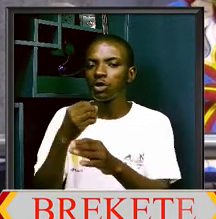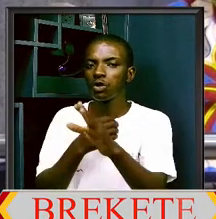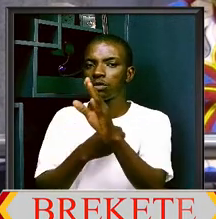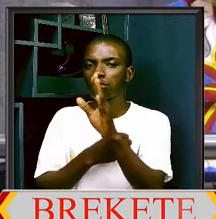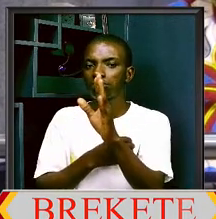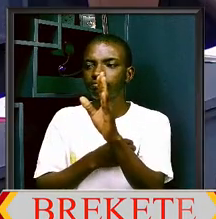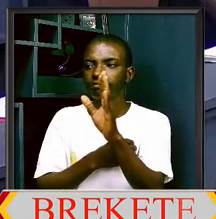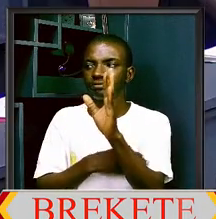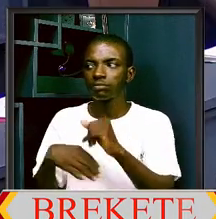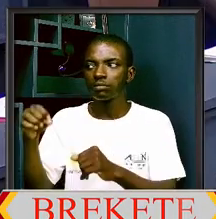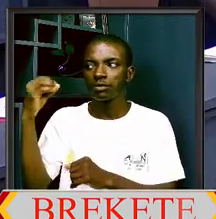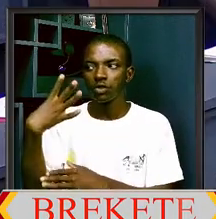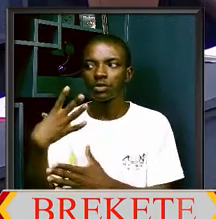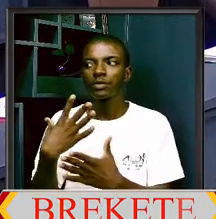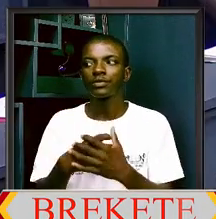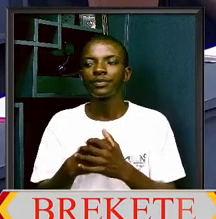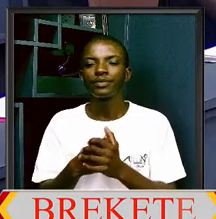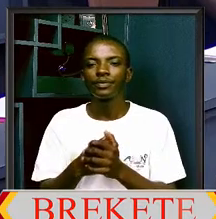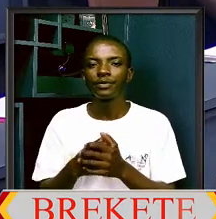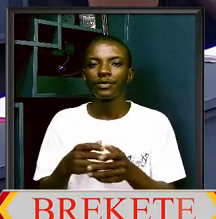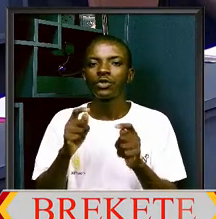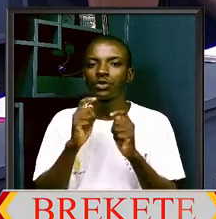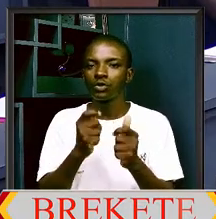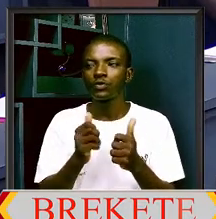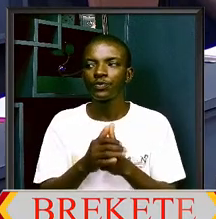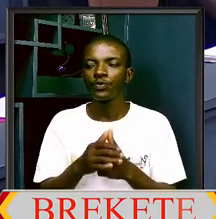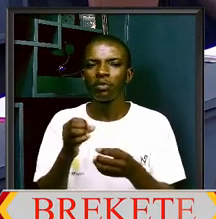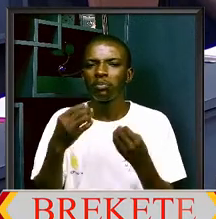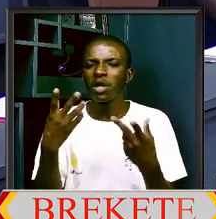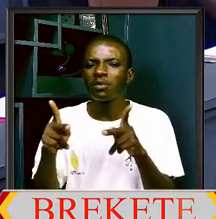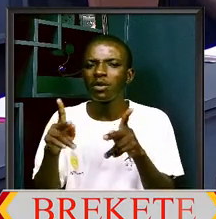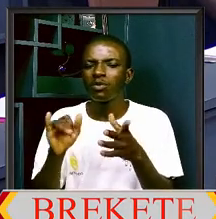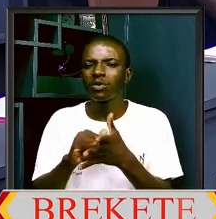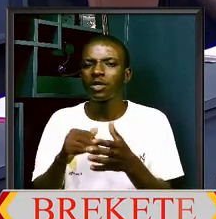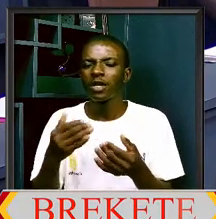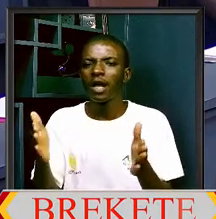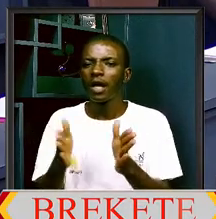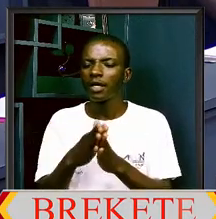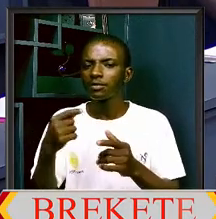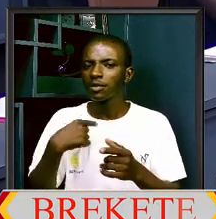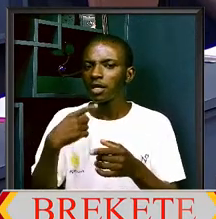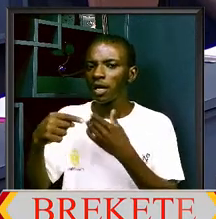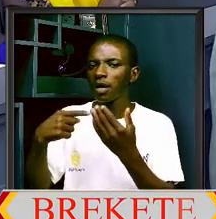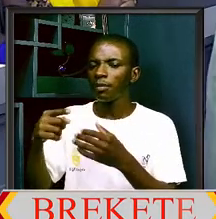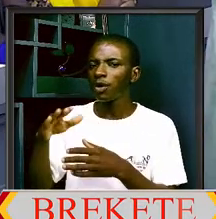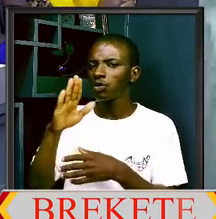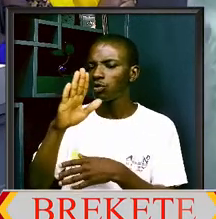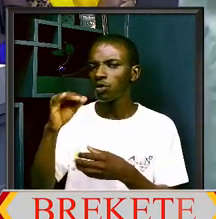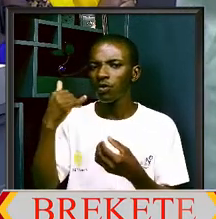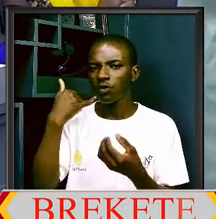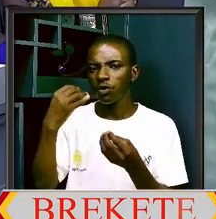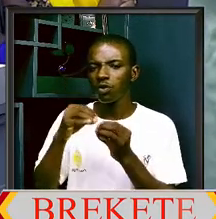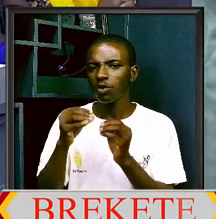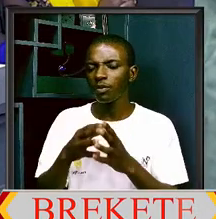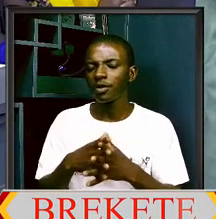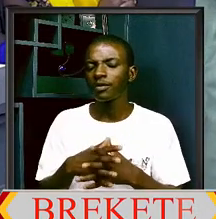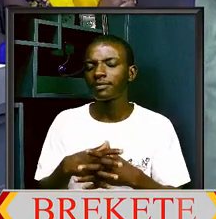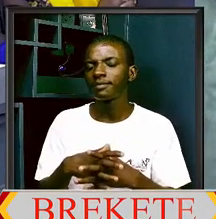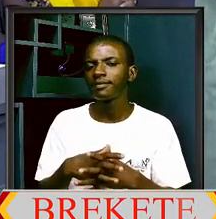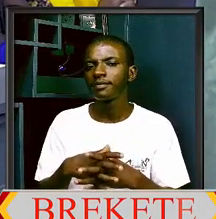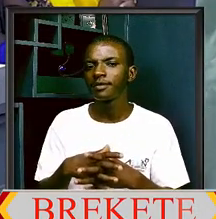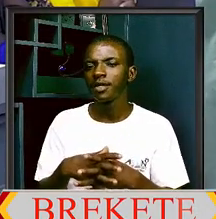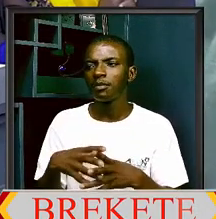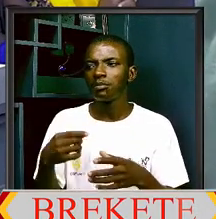emergency presid I beg it get some people many many people we don't ask me about your number